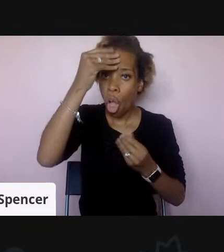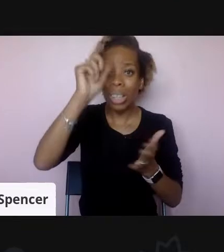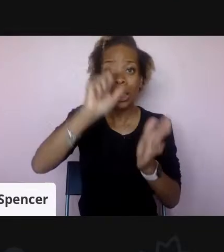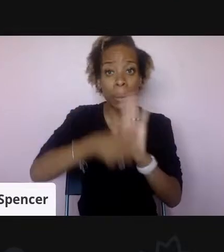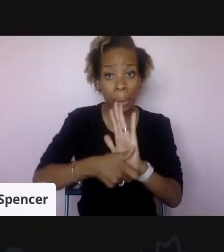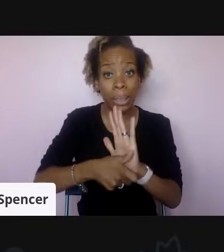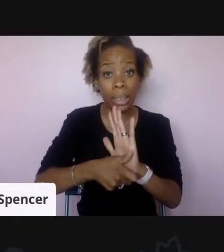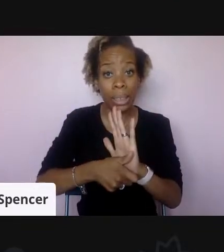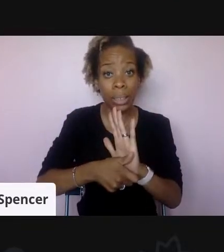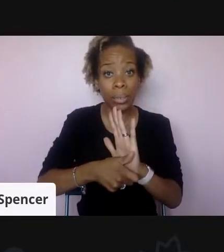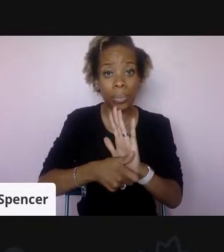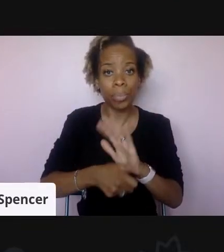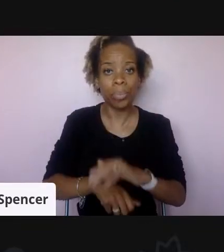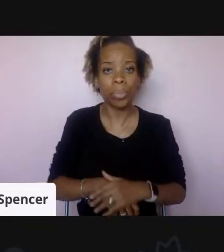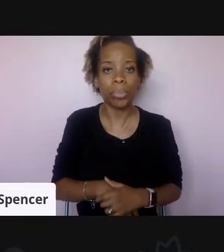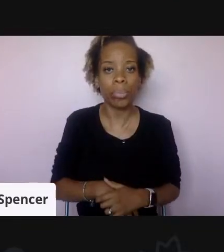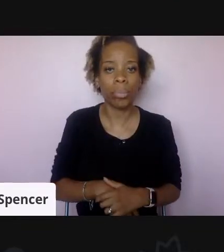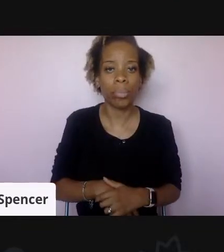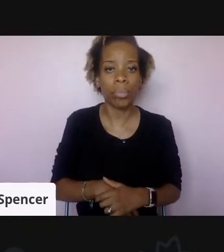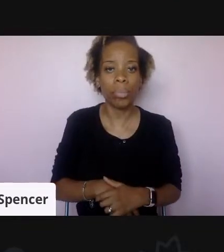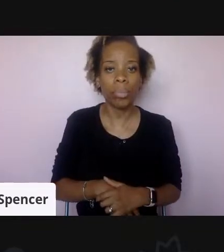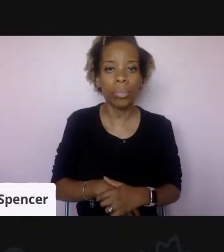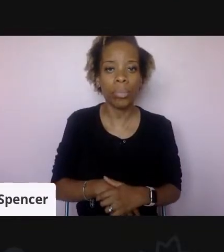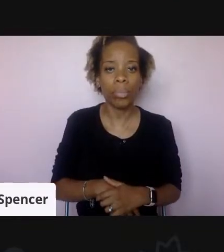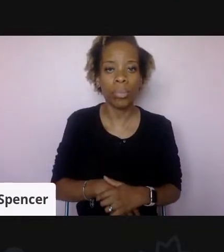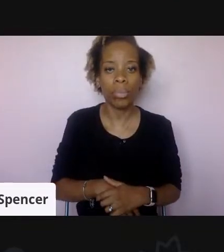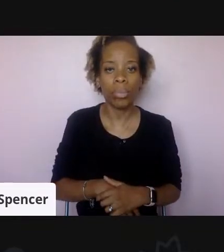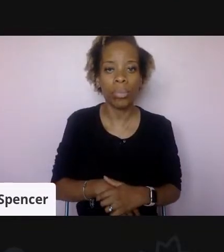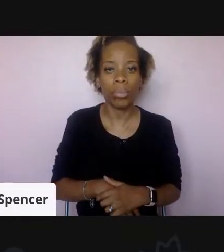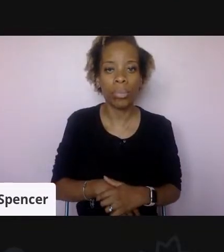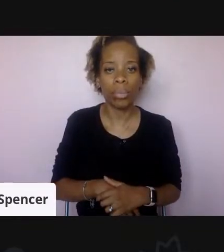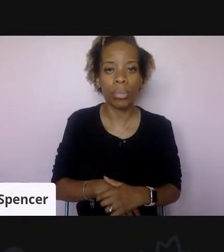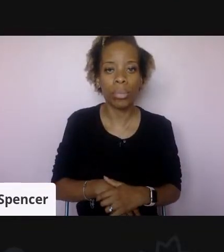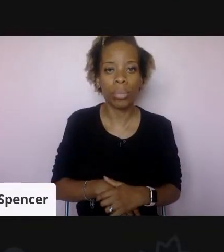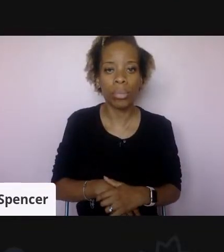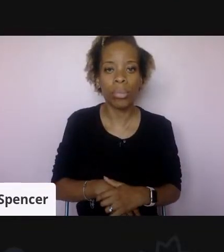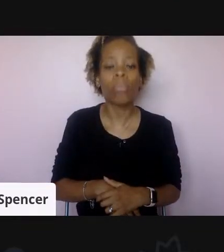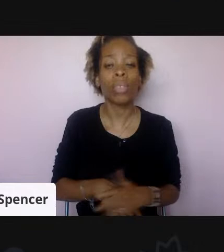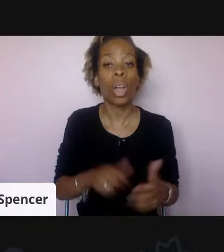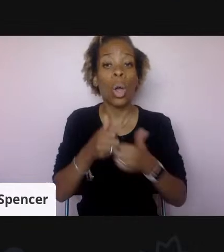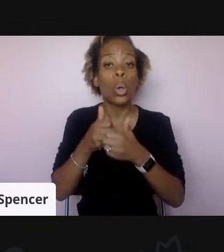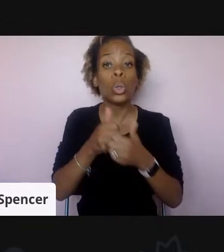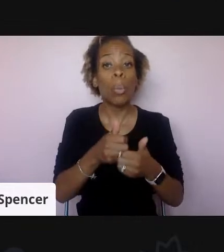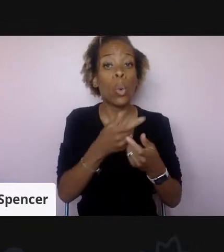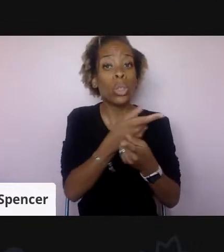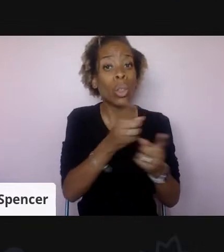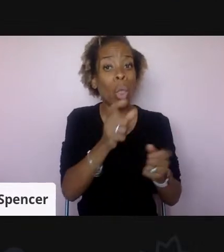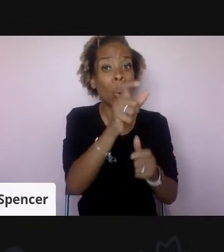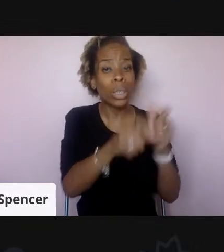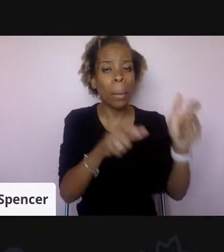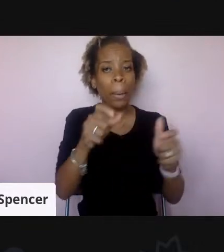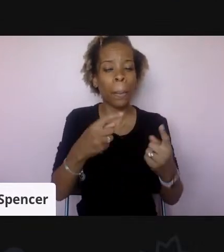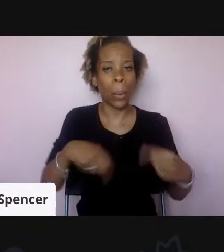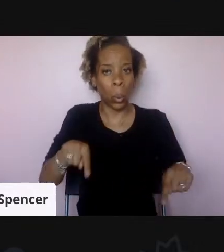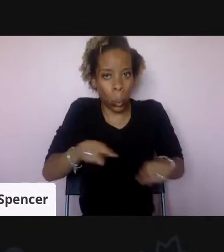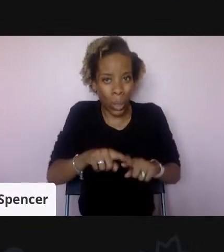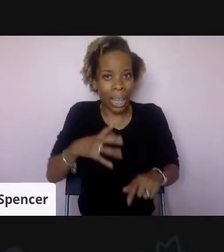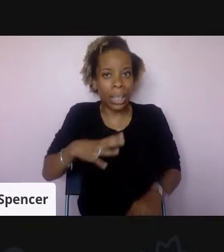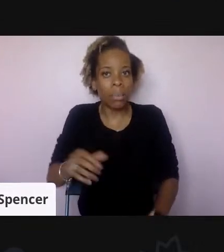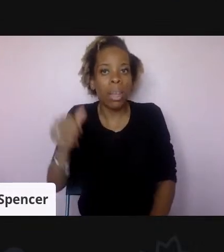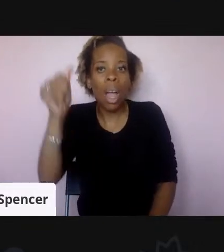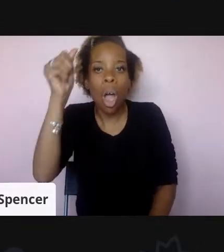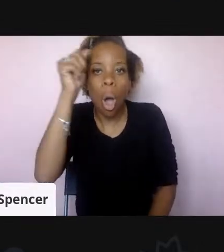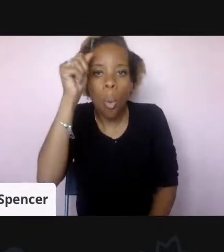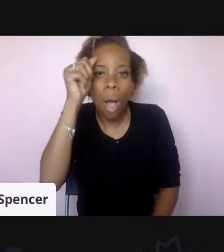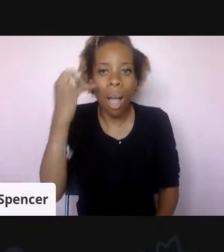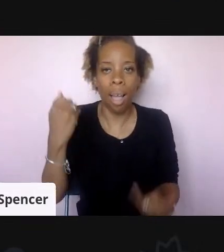Organising to support people with hidden invisible disabilities involves becoming aware of conditions, how